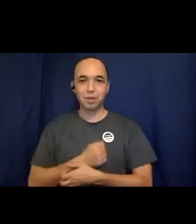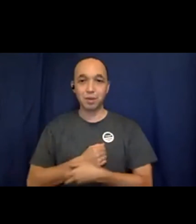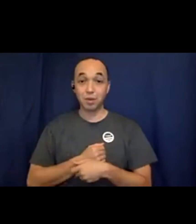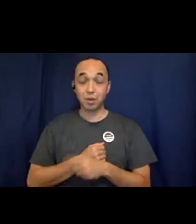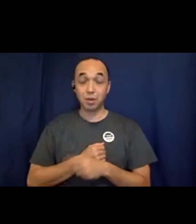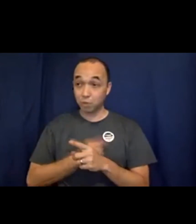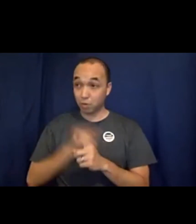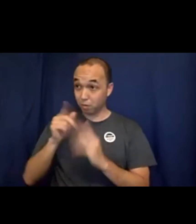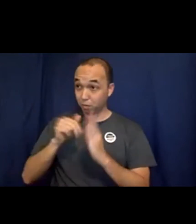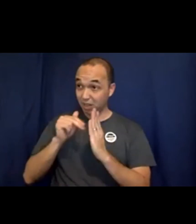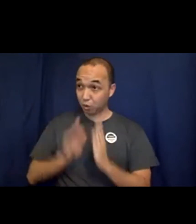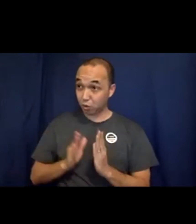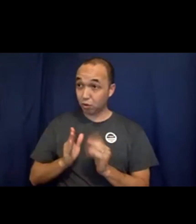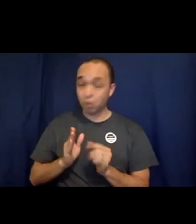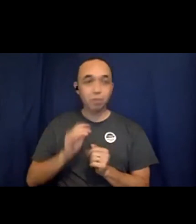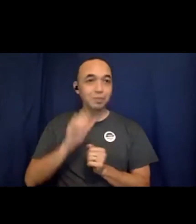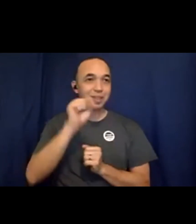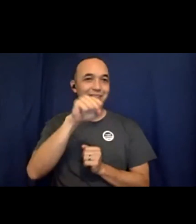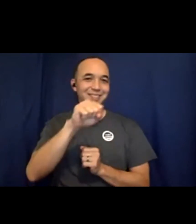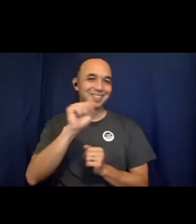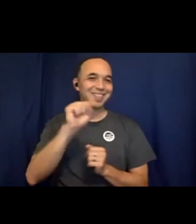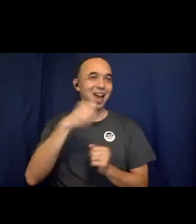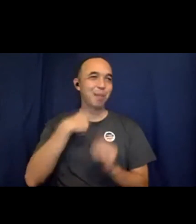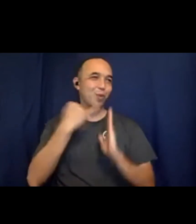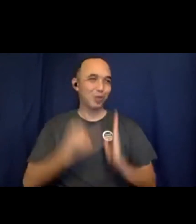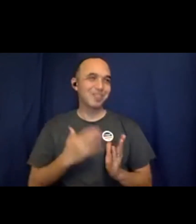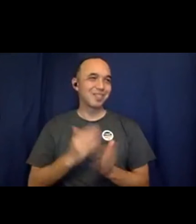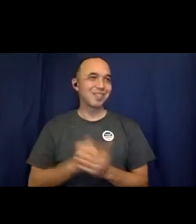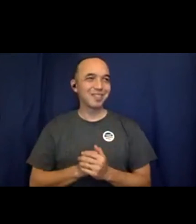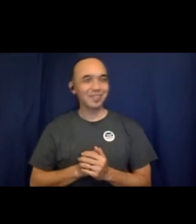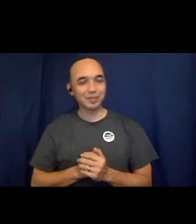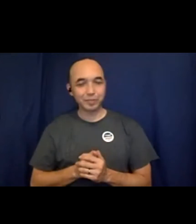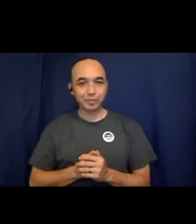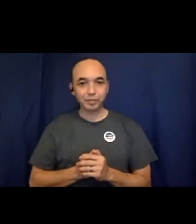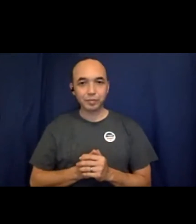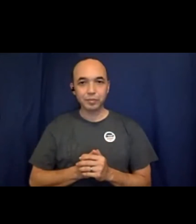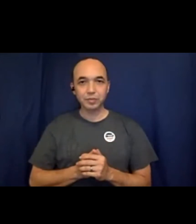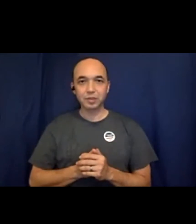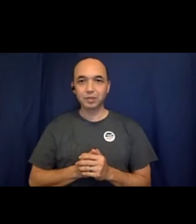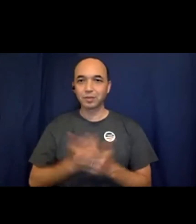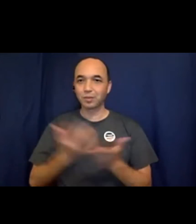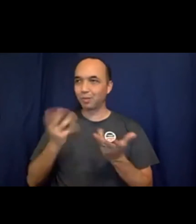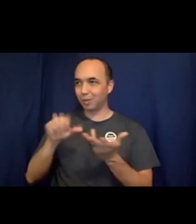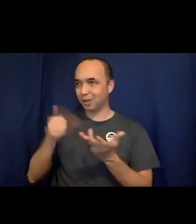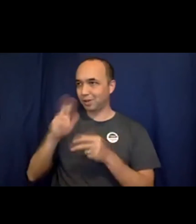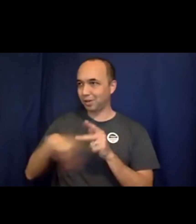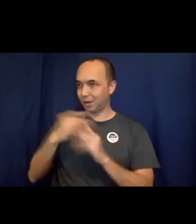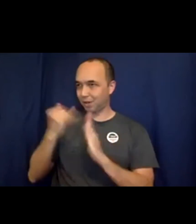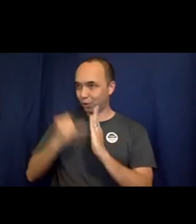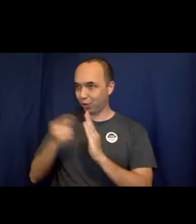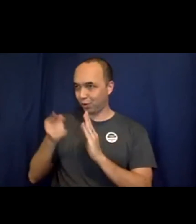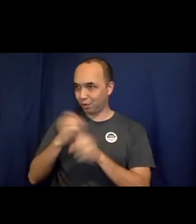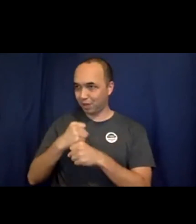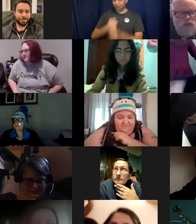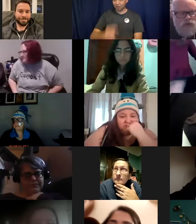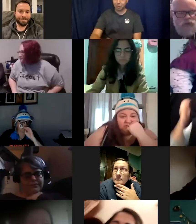she's so iconic visually. Can you share that one more time? I just want to look at it. Sure. I just want to soak it in for a